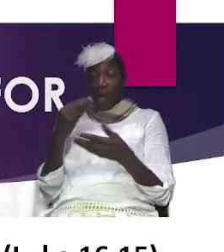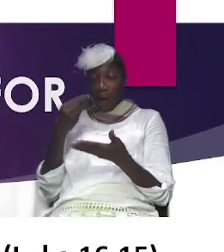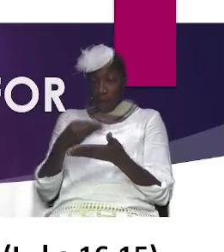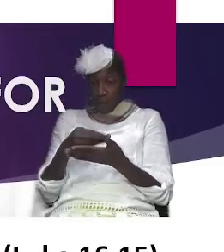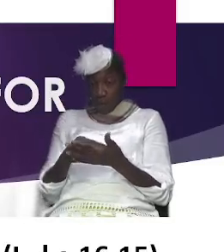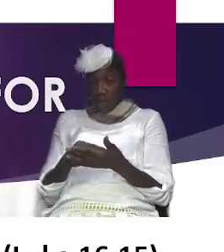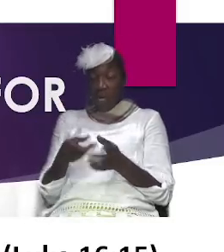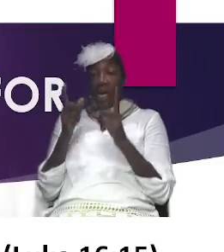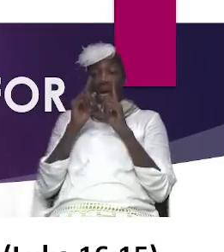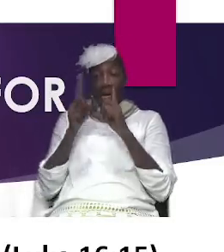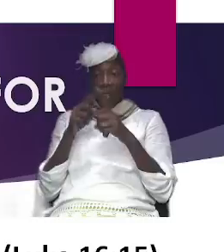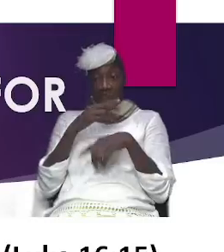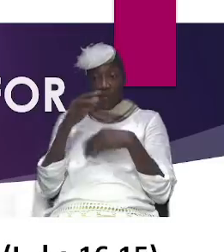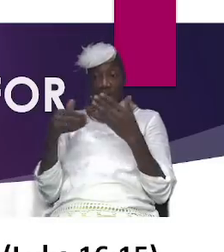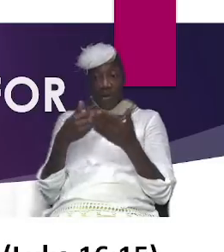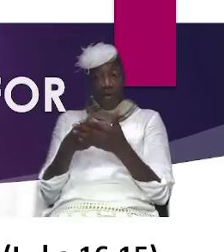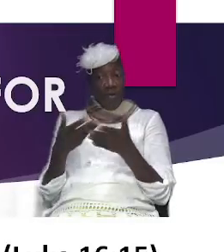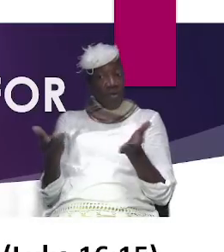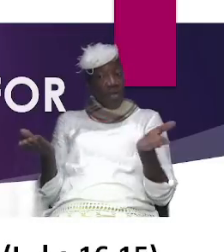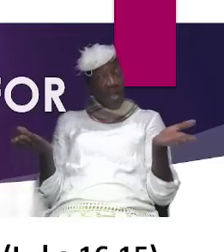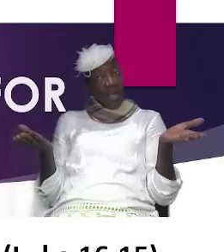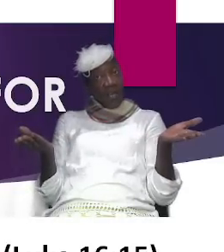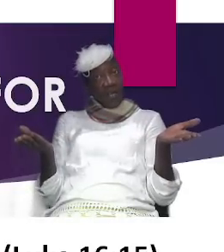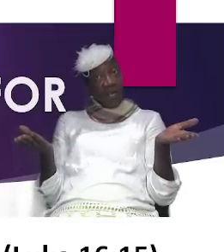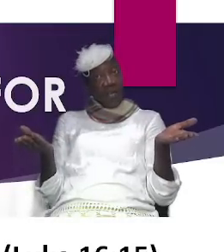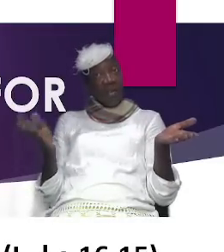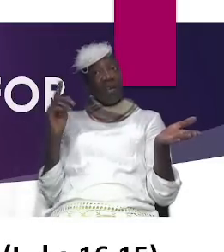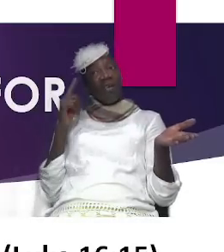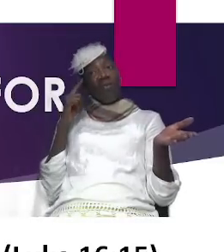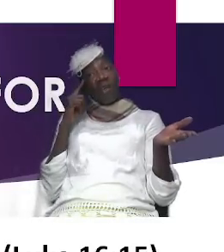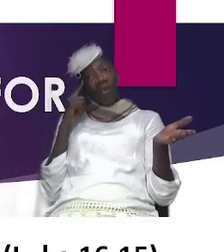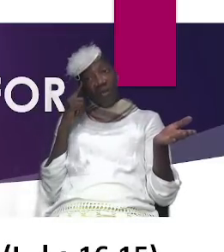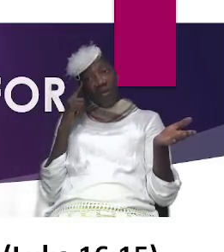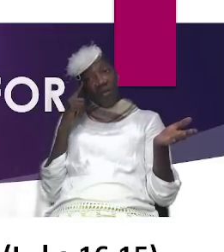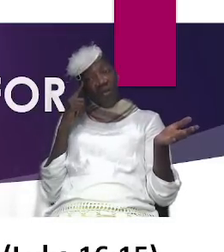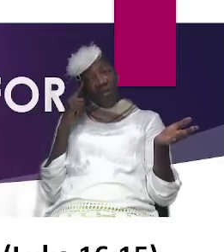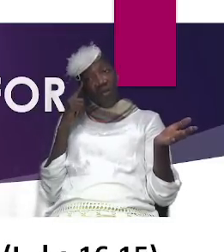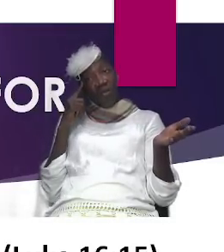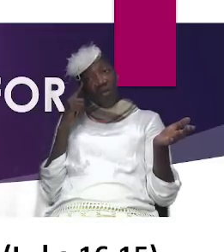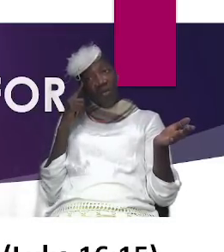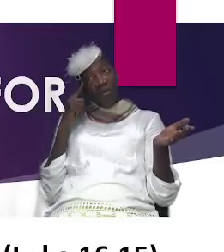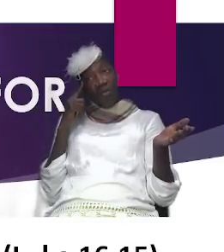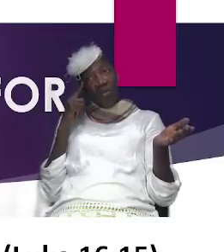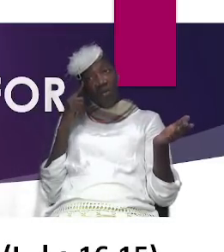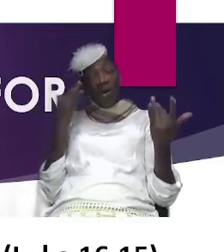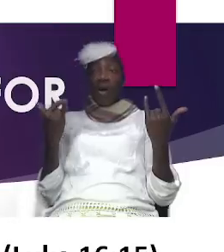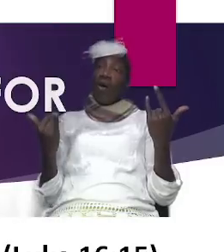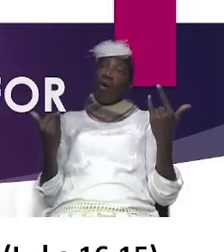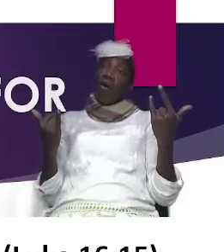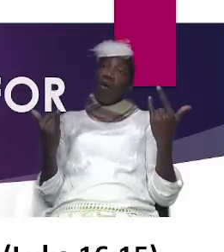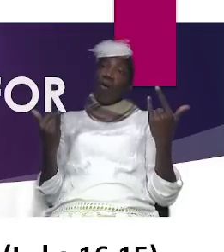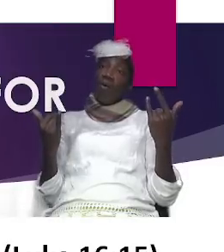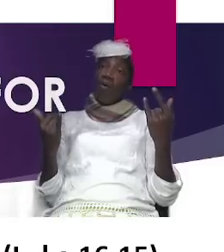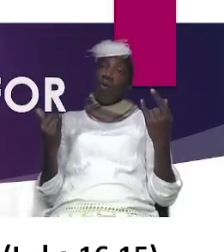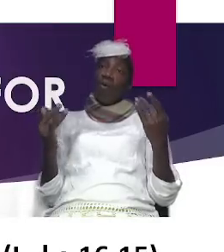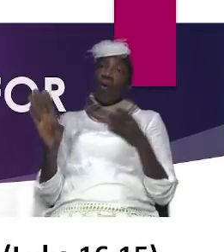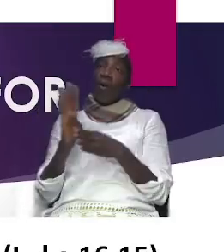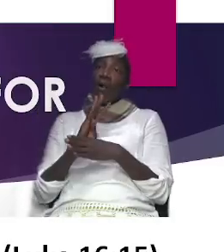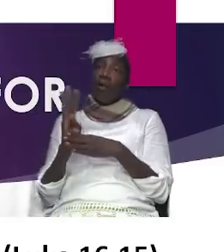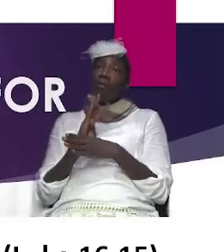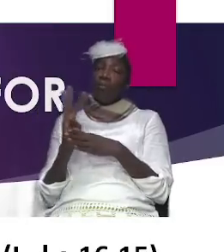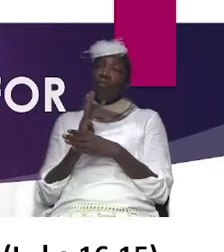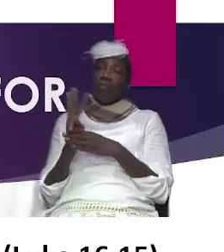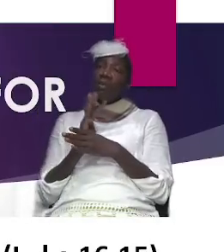all things. And we know generally, just from how business is